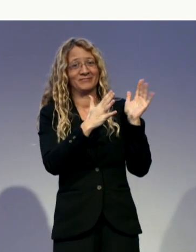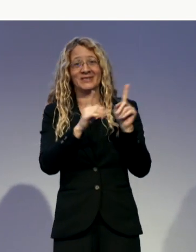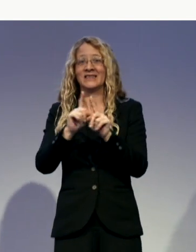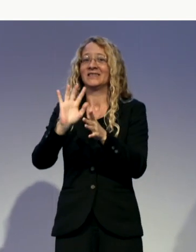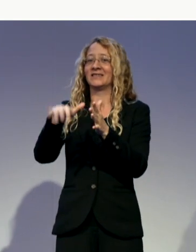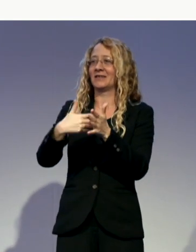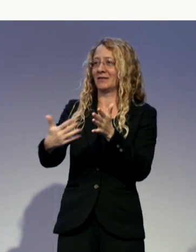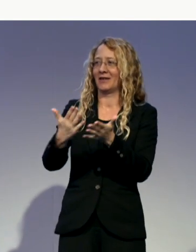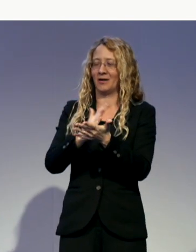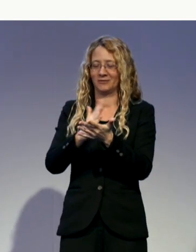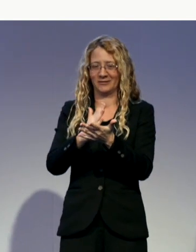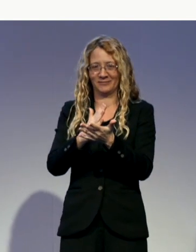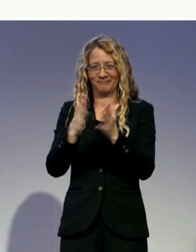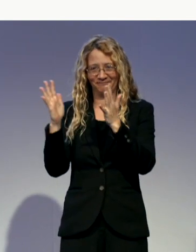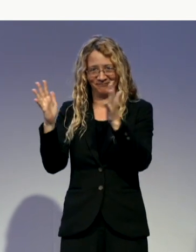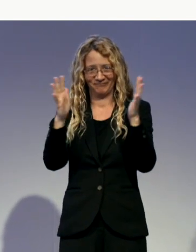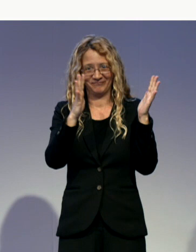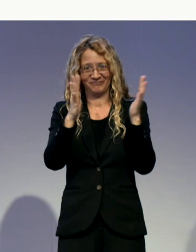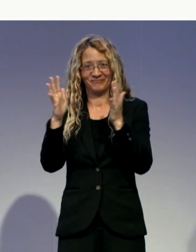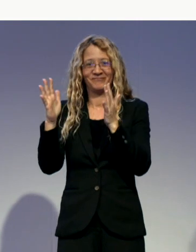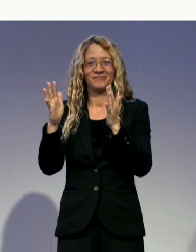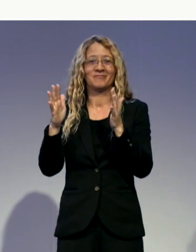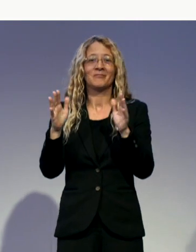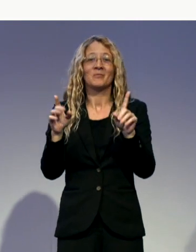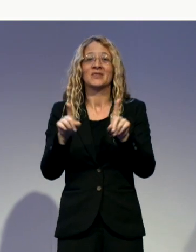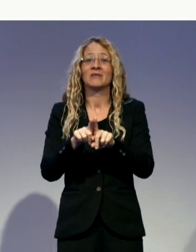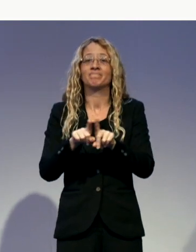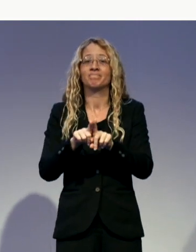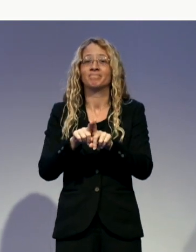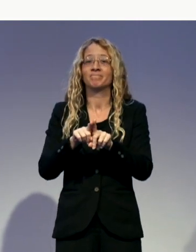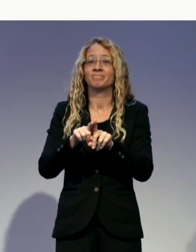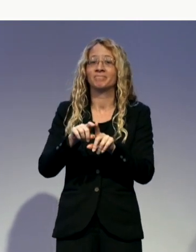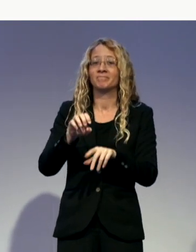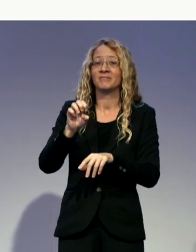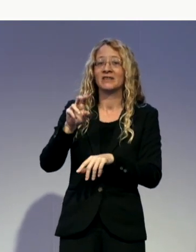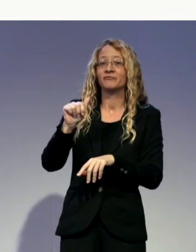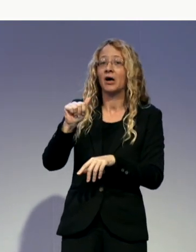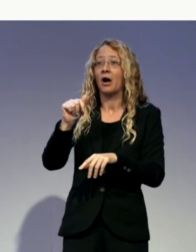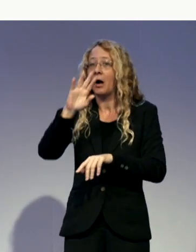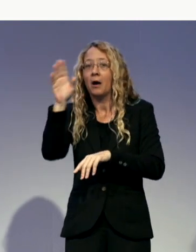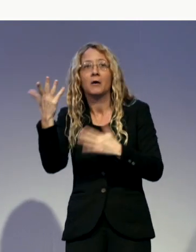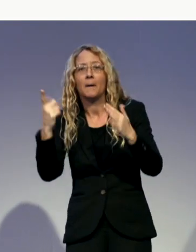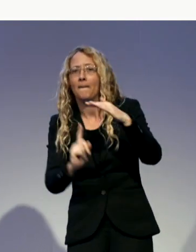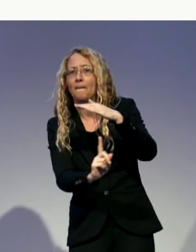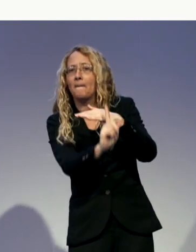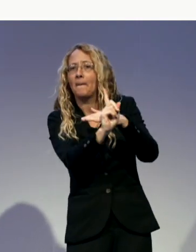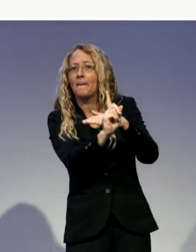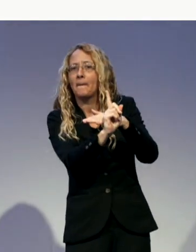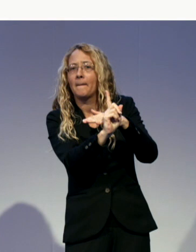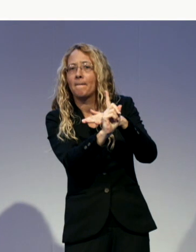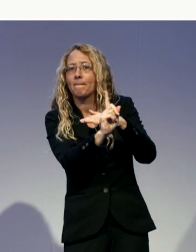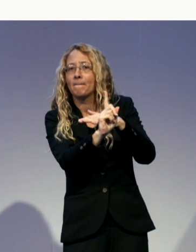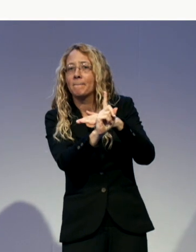to give a huge round of applause to Ava, who you never see, the whole Zero Project team. My heart always goes to